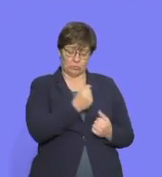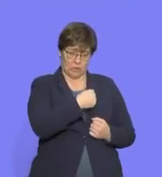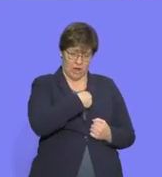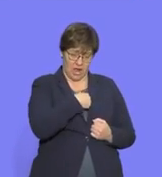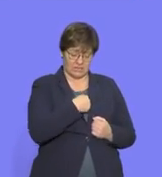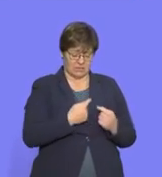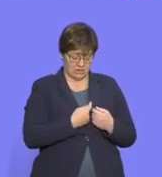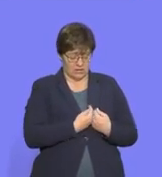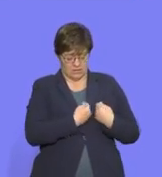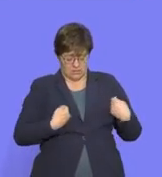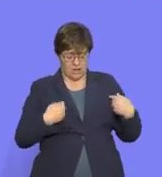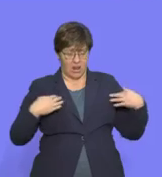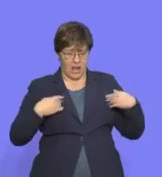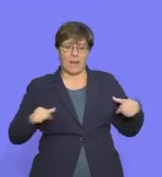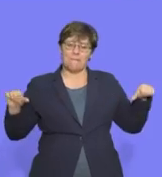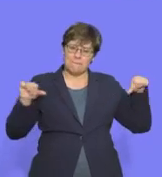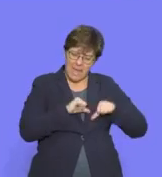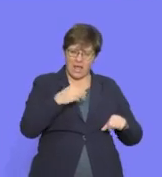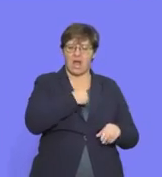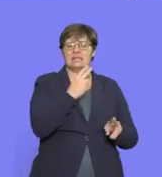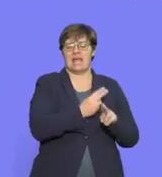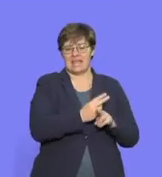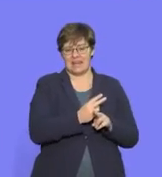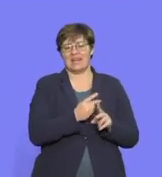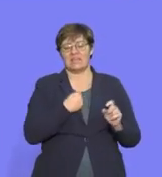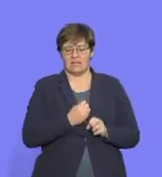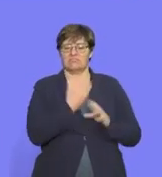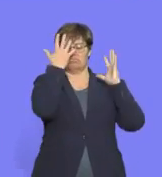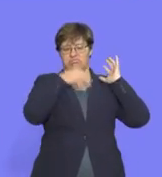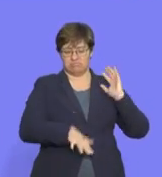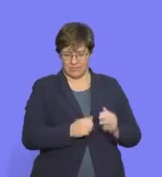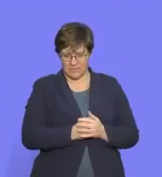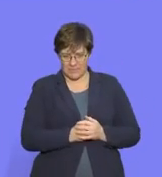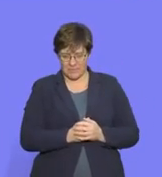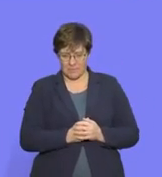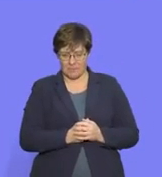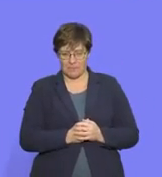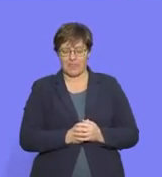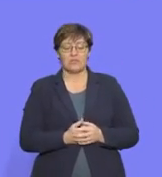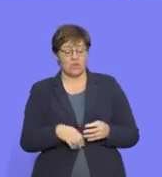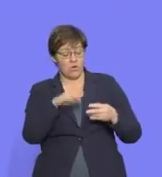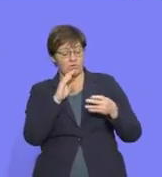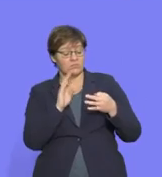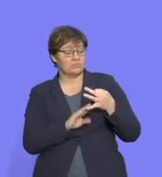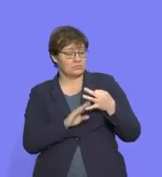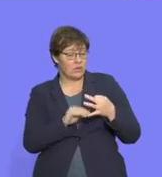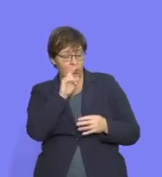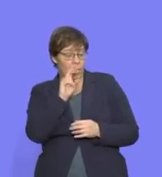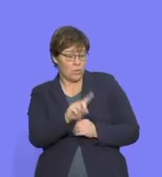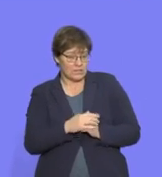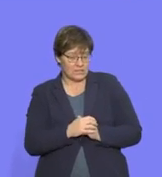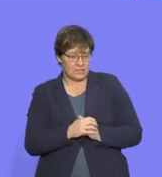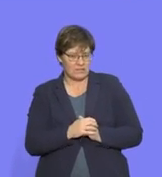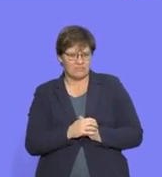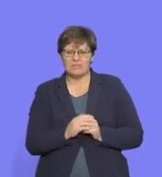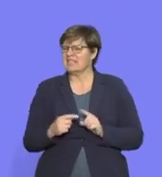to the heart again, right? So we got to bring it in, get it to the lungs, get it all nice and fresh and back out. Now the next part we're looking